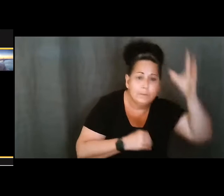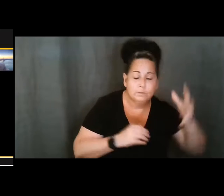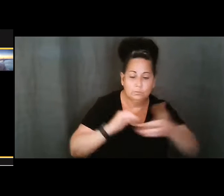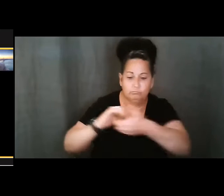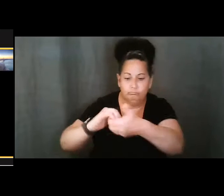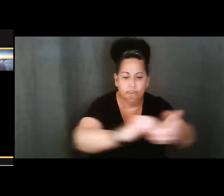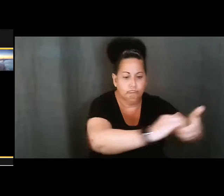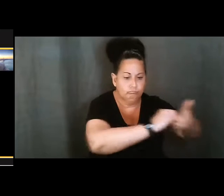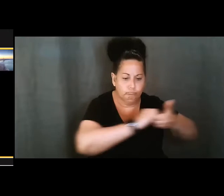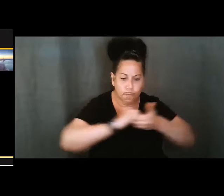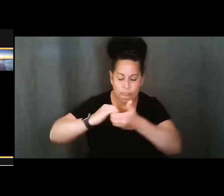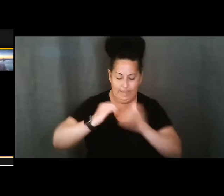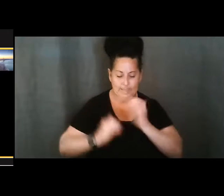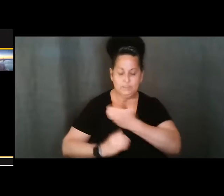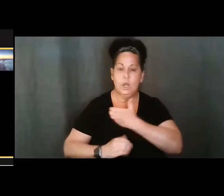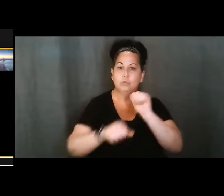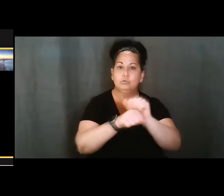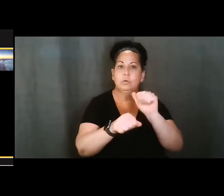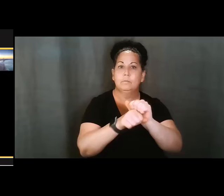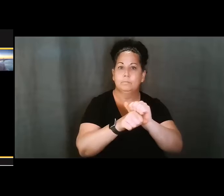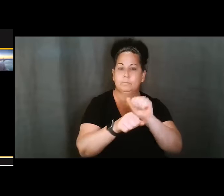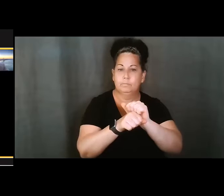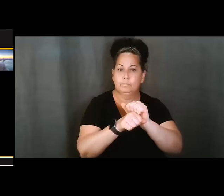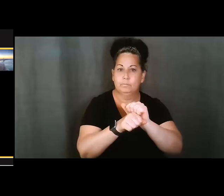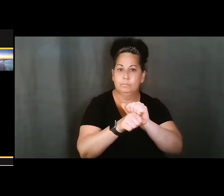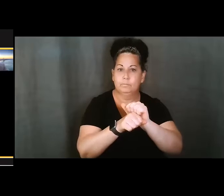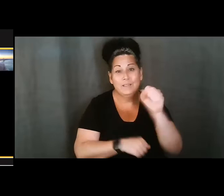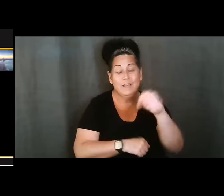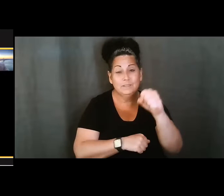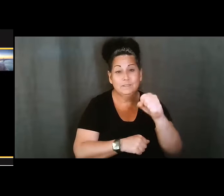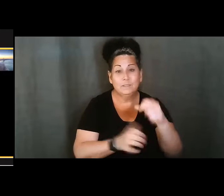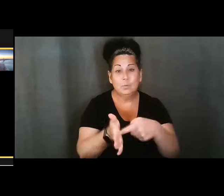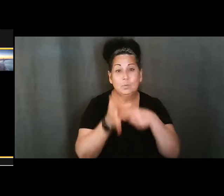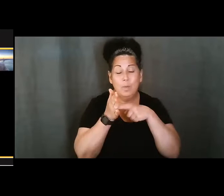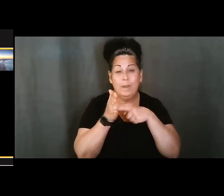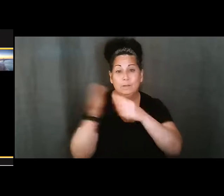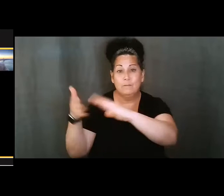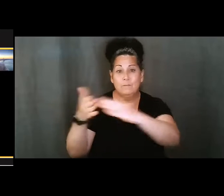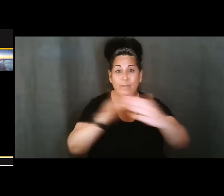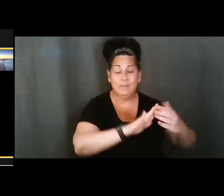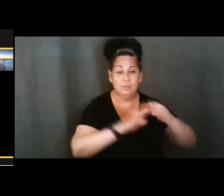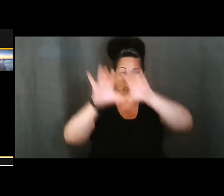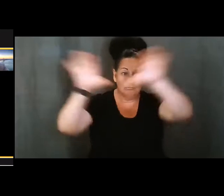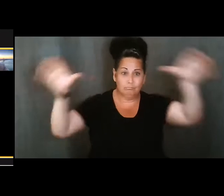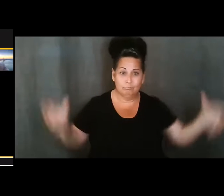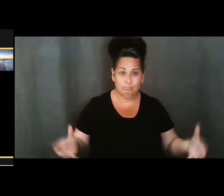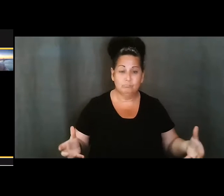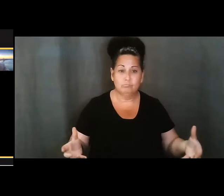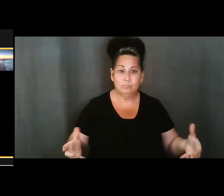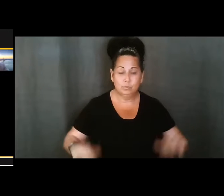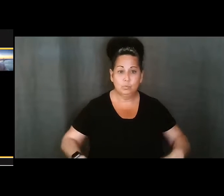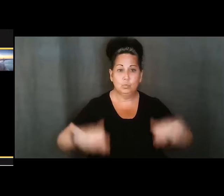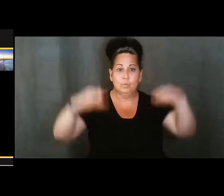job. Yes, it does take a village to raise the child. But you, as